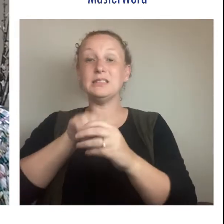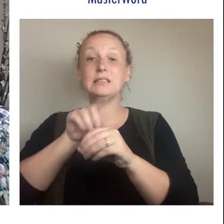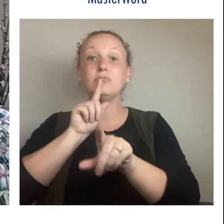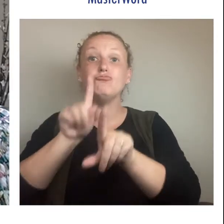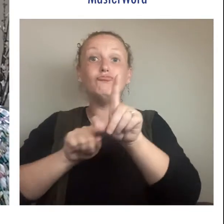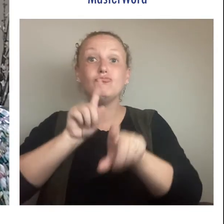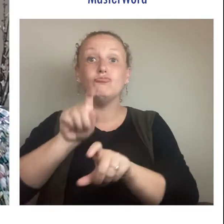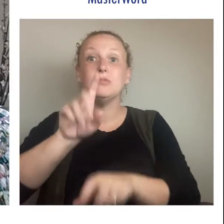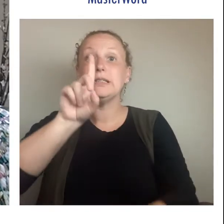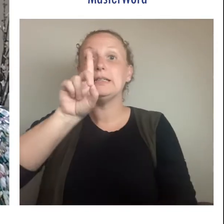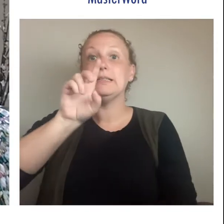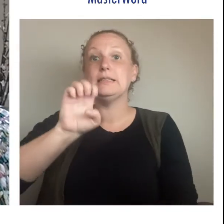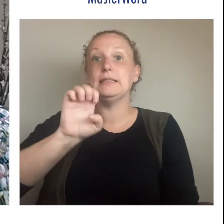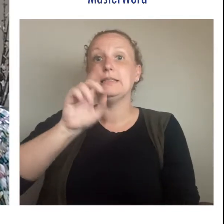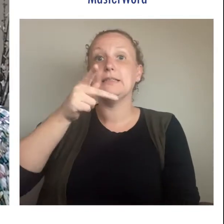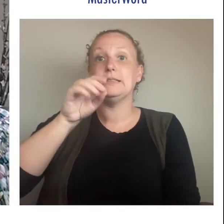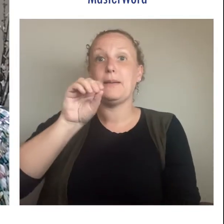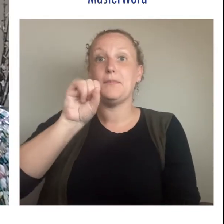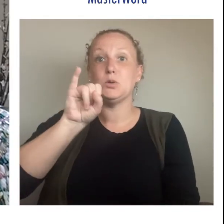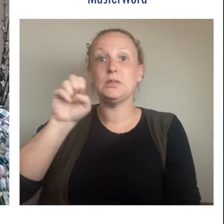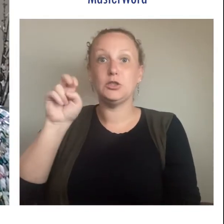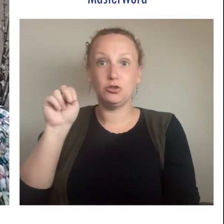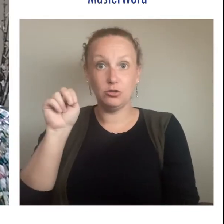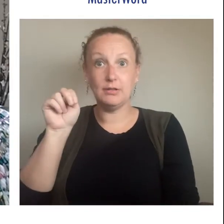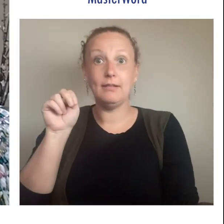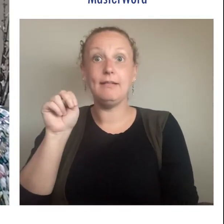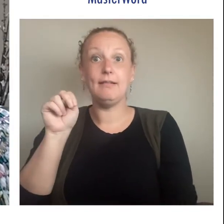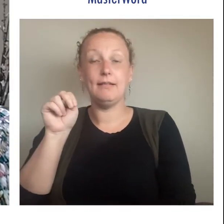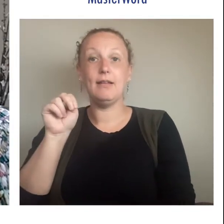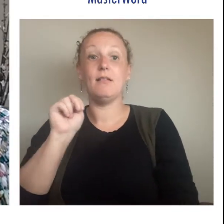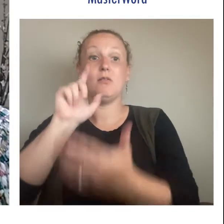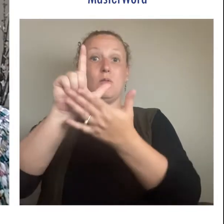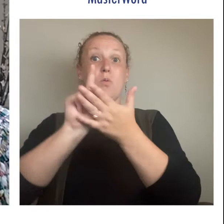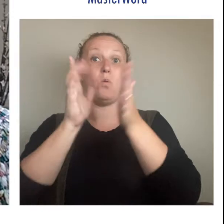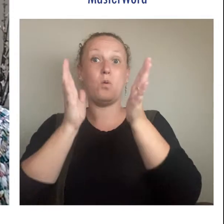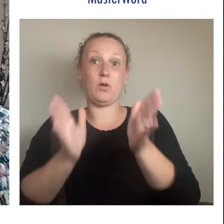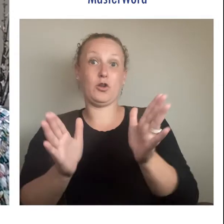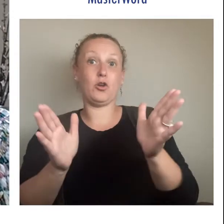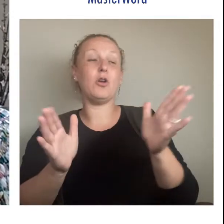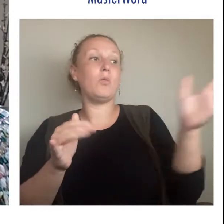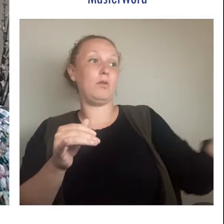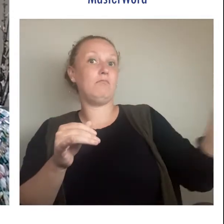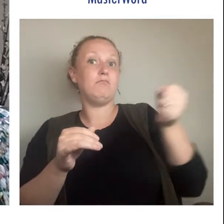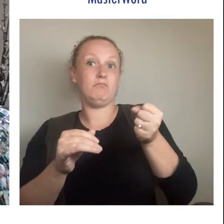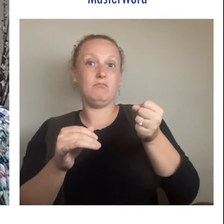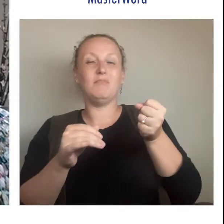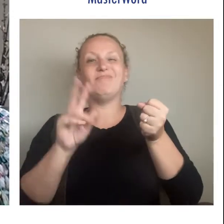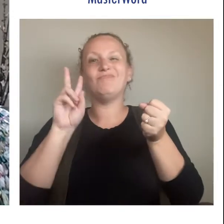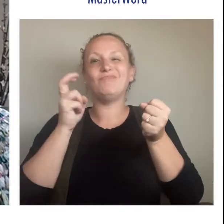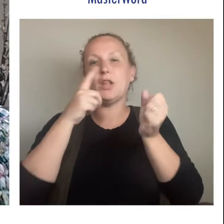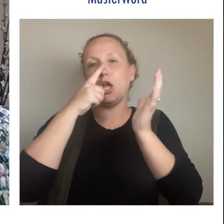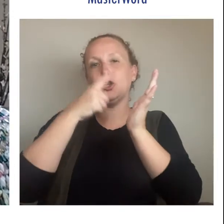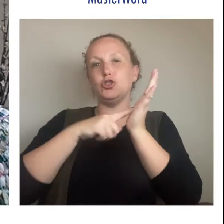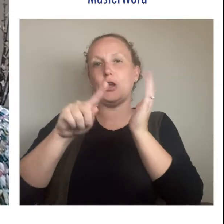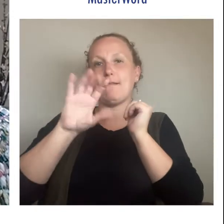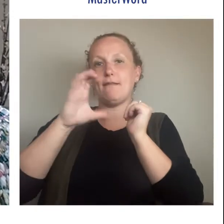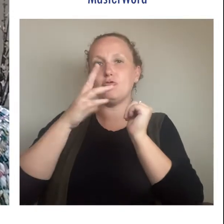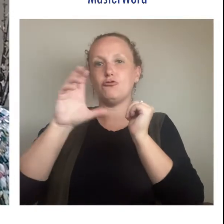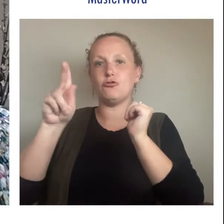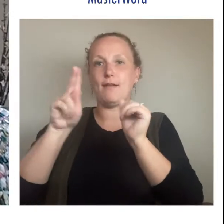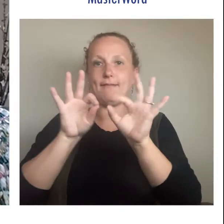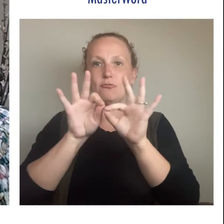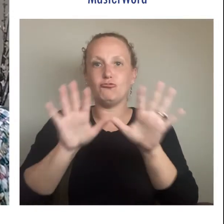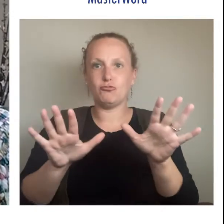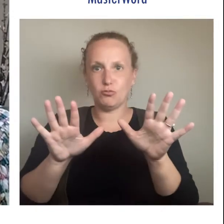side would bring or could bring a check interpreter that can object to the main interpreter's interpretation of the